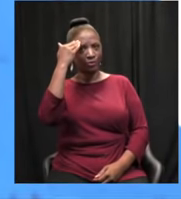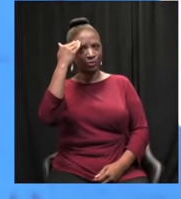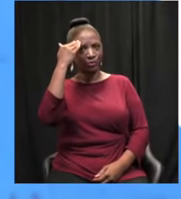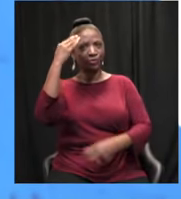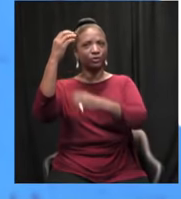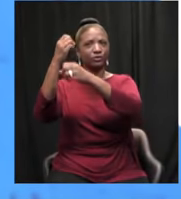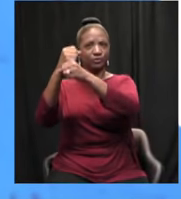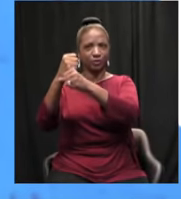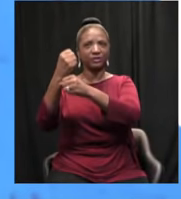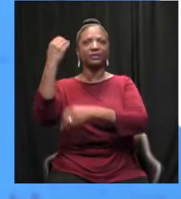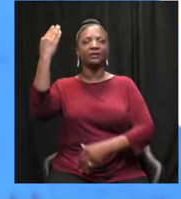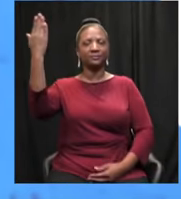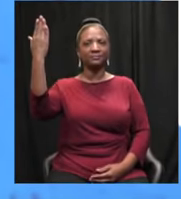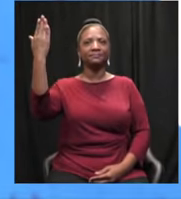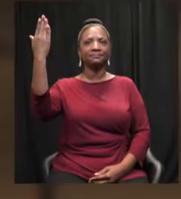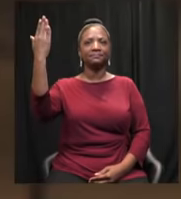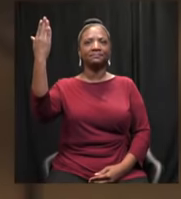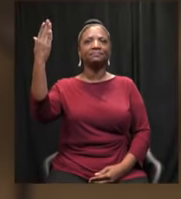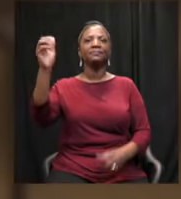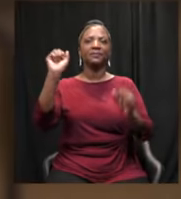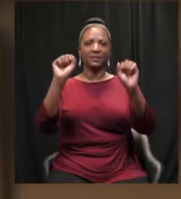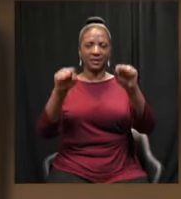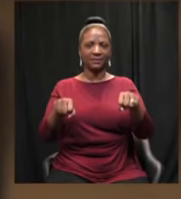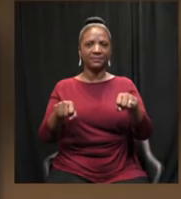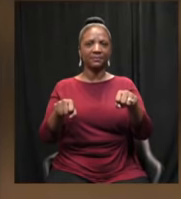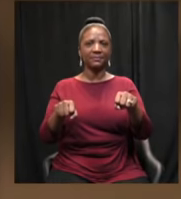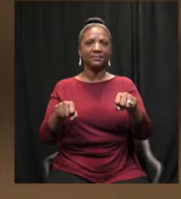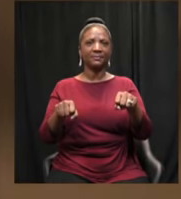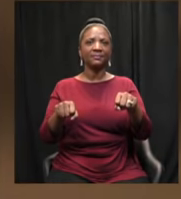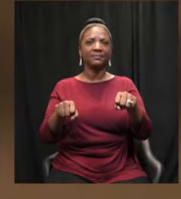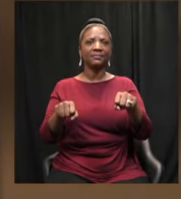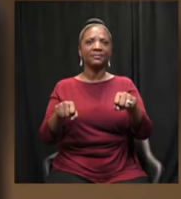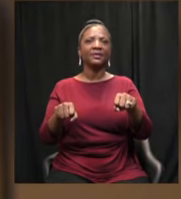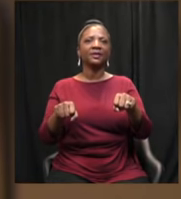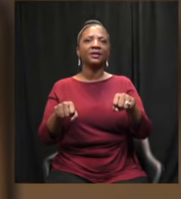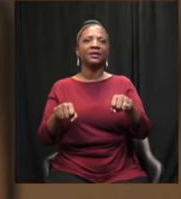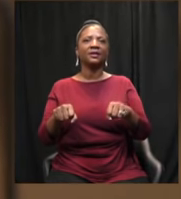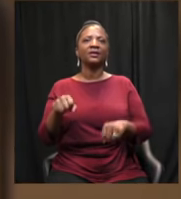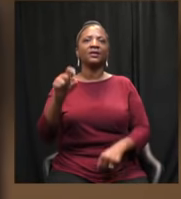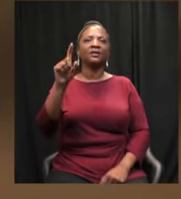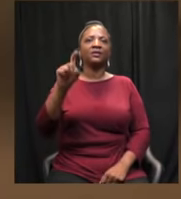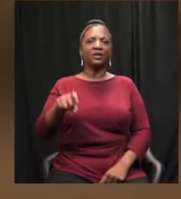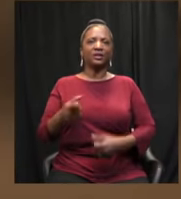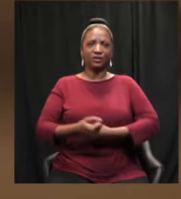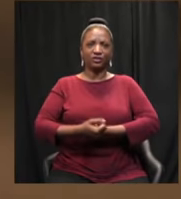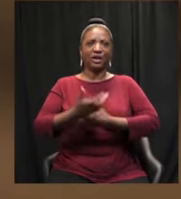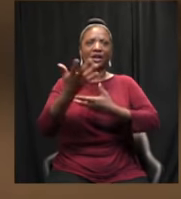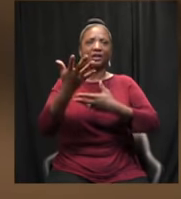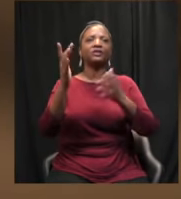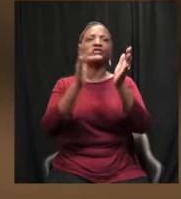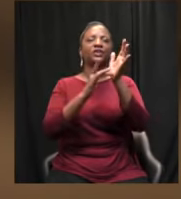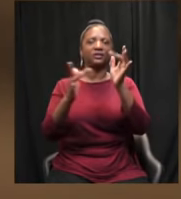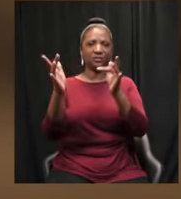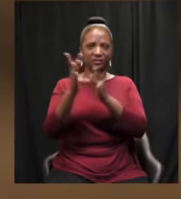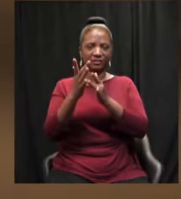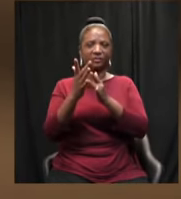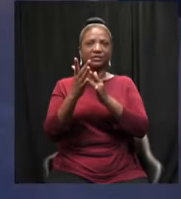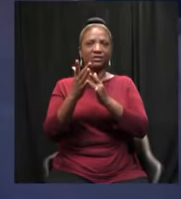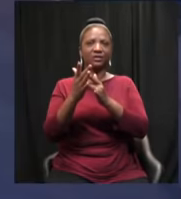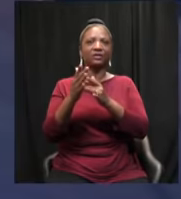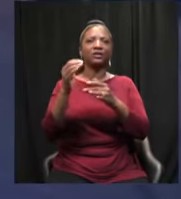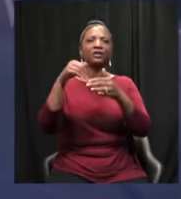Jesus? Somebody ought to shout Jesus in your living room. Shout Jesus in your